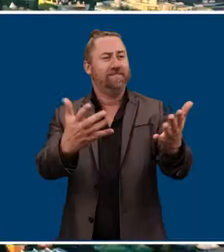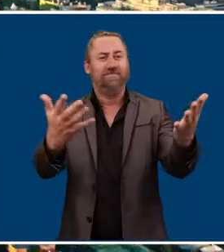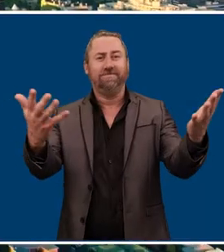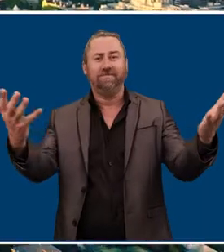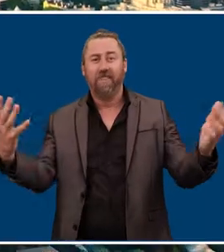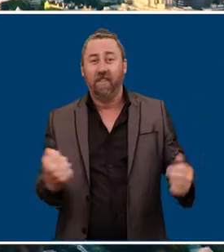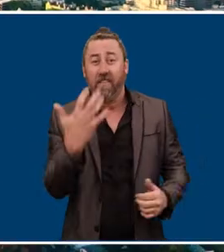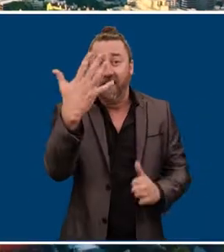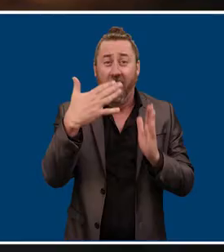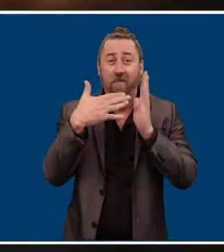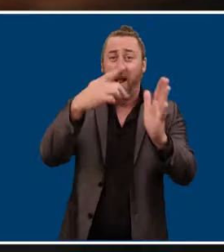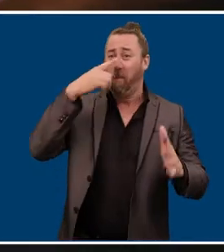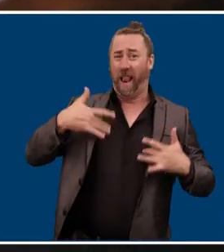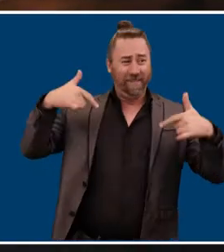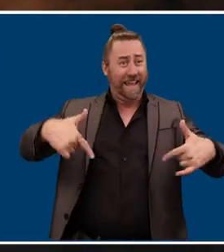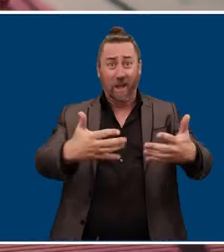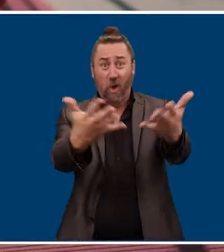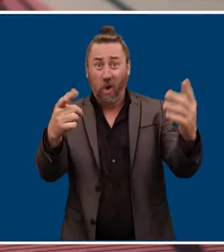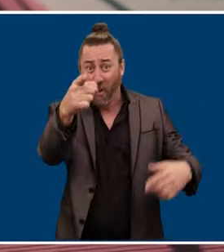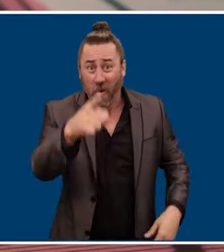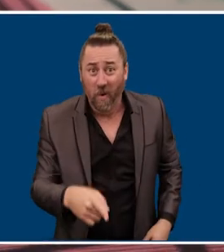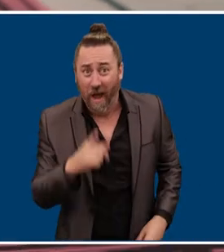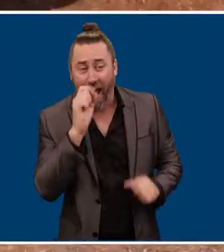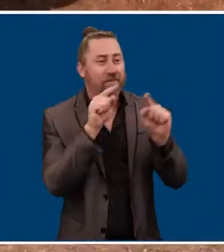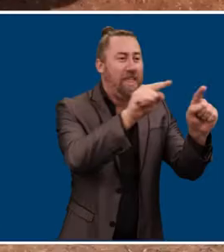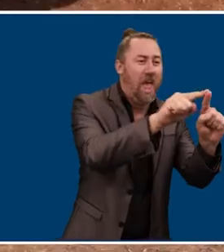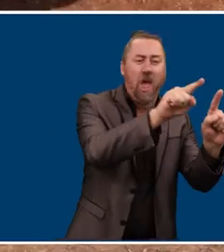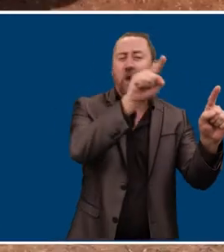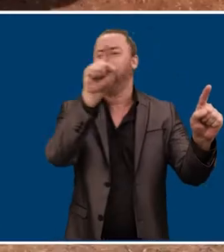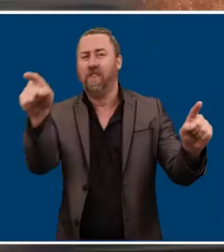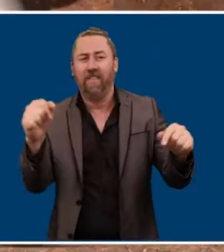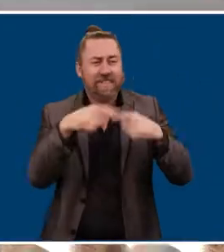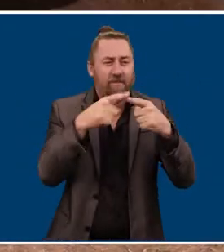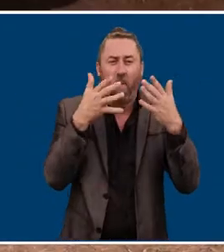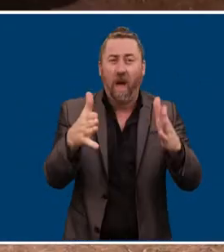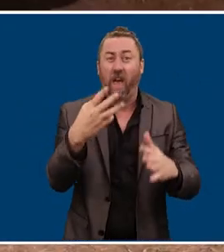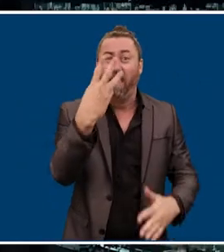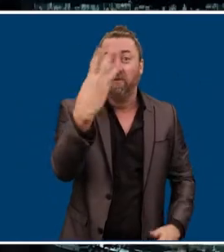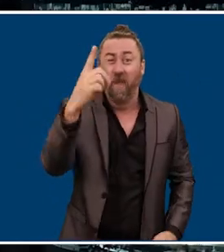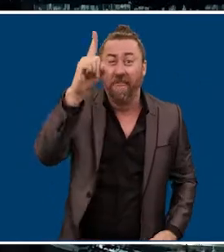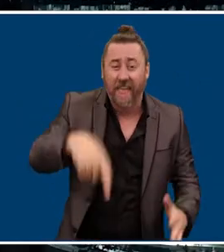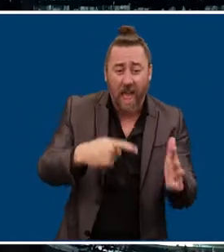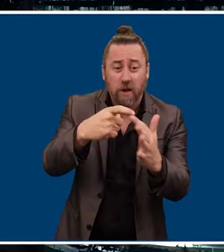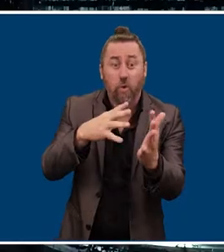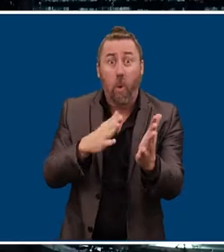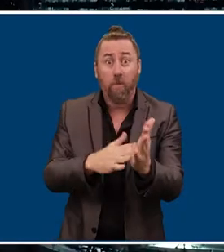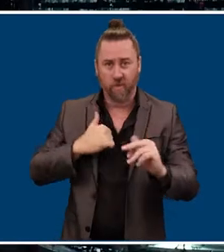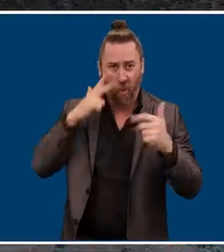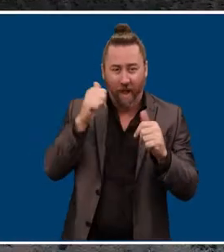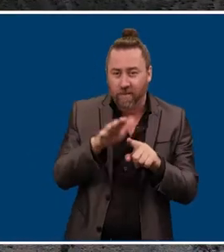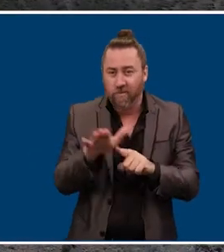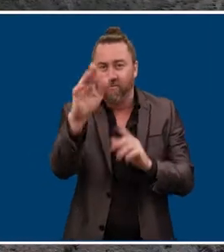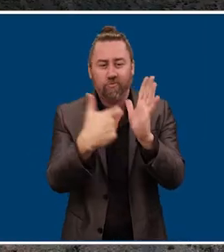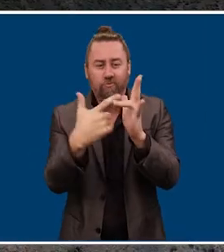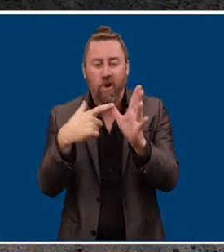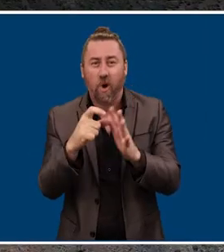Queensland, home to more than 5 million of you, connecting you from A to B by more than 33,000 kilometres of state-controlled